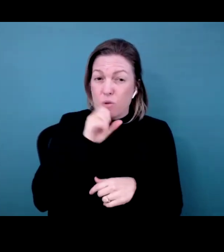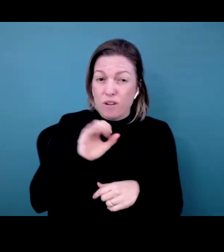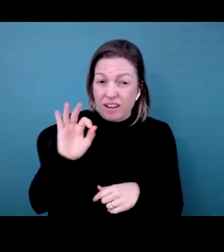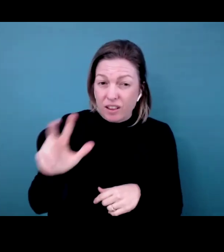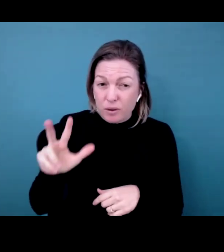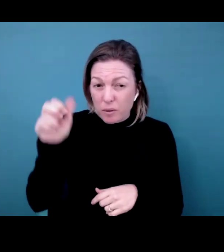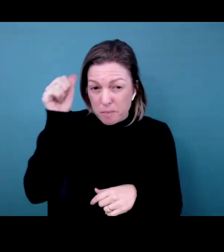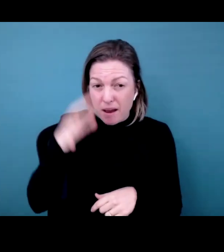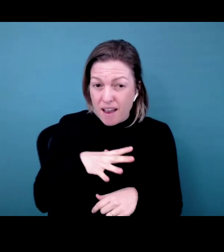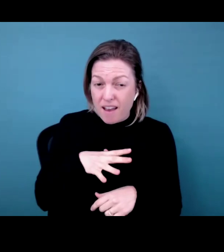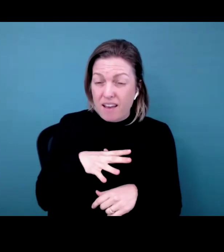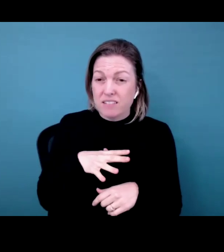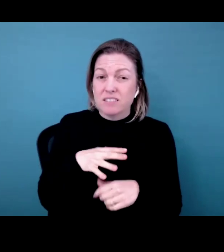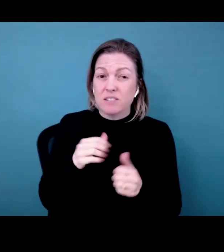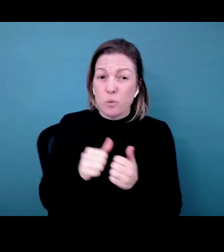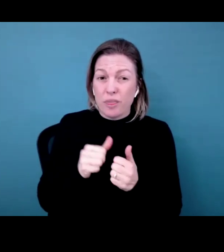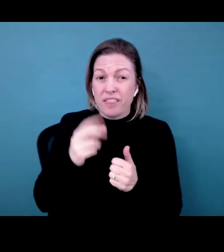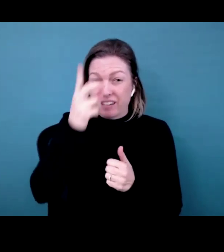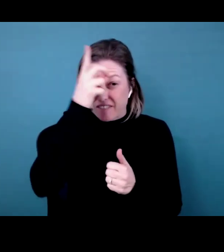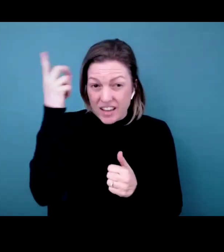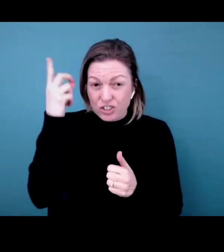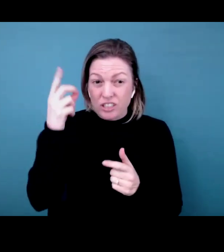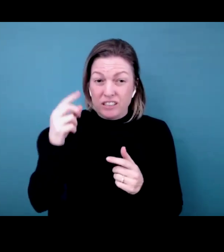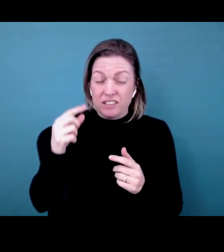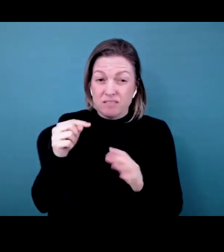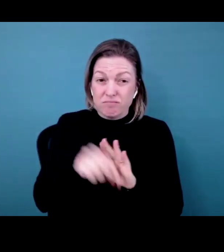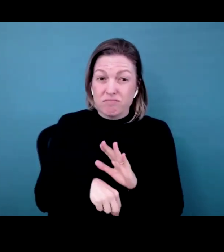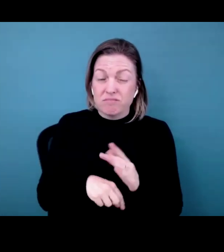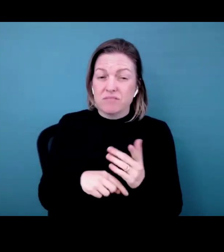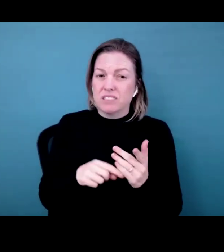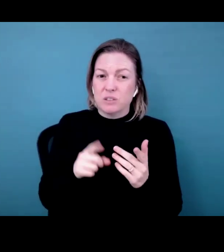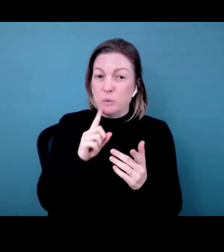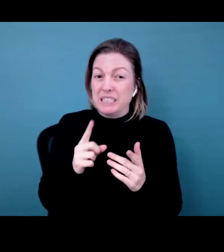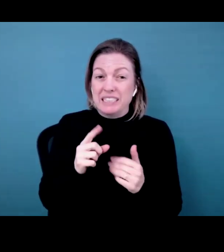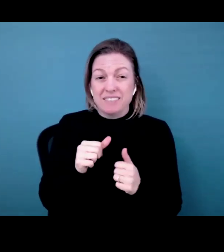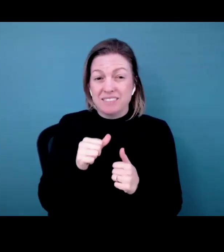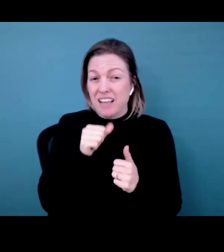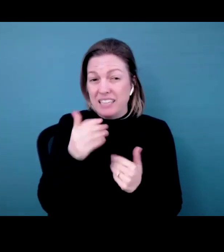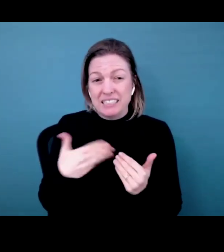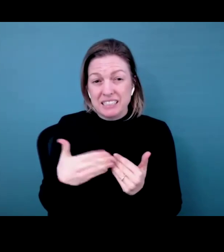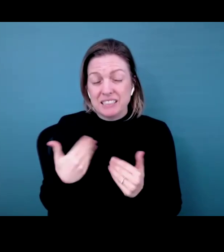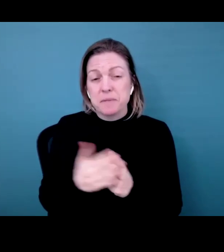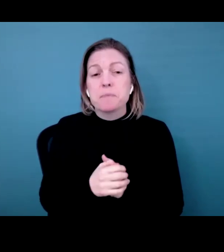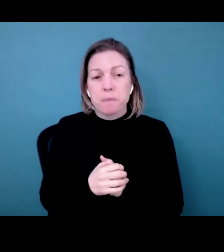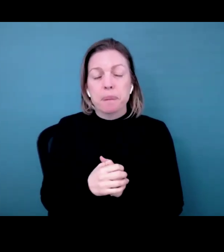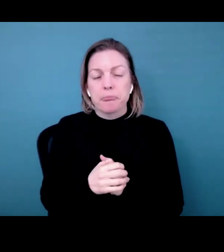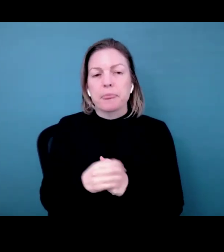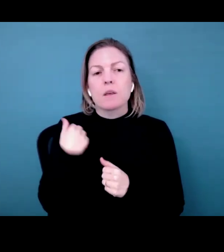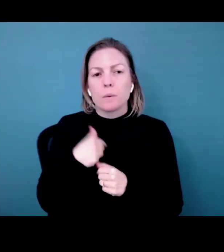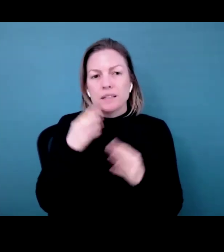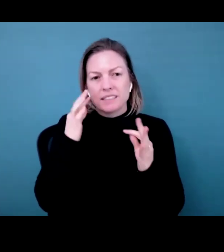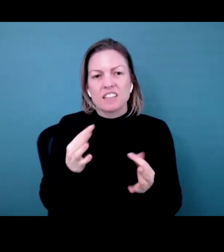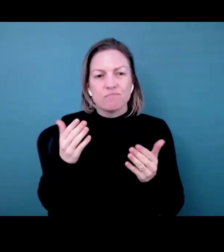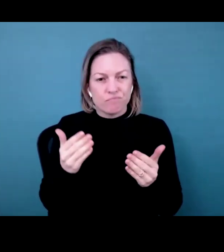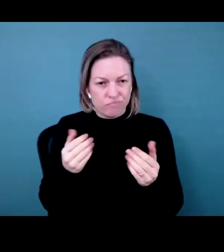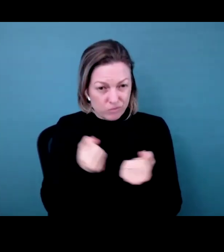man with advanced dementia. It's not a very rosy prognosis. And, we decided we're going to give my dad the support. And if